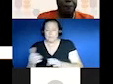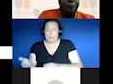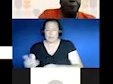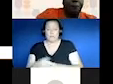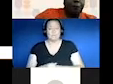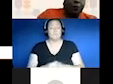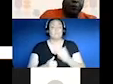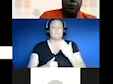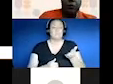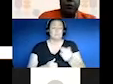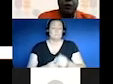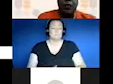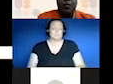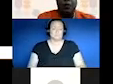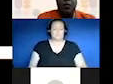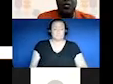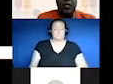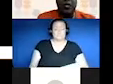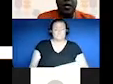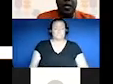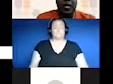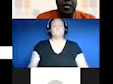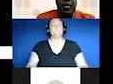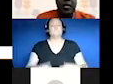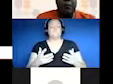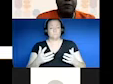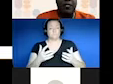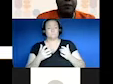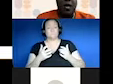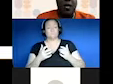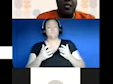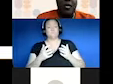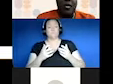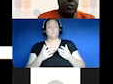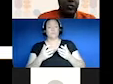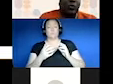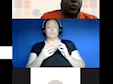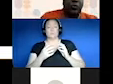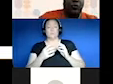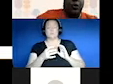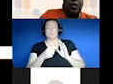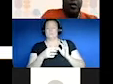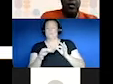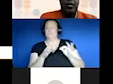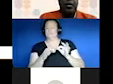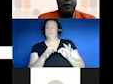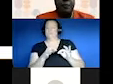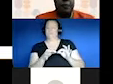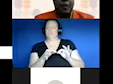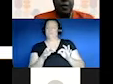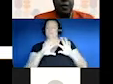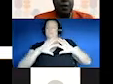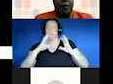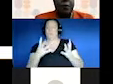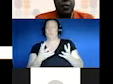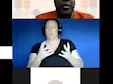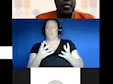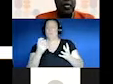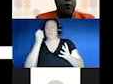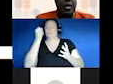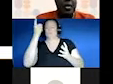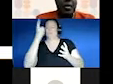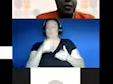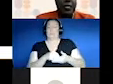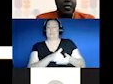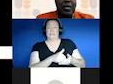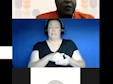slide. So I wanted to kind of give some context to the infant